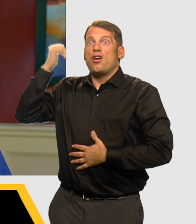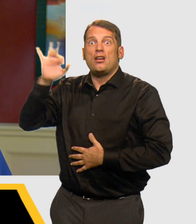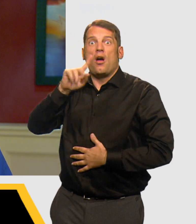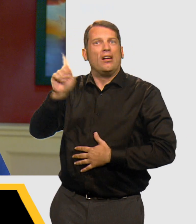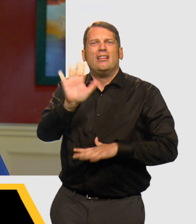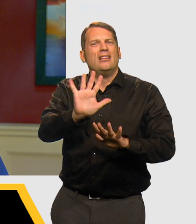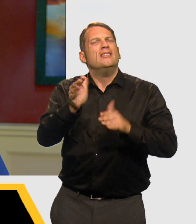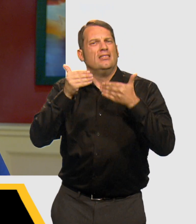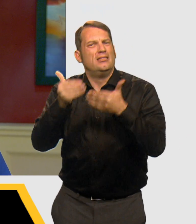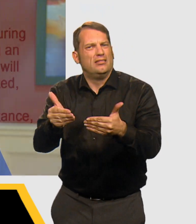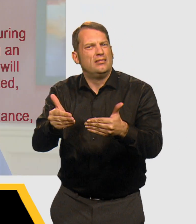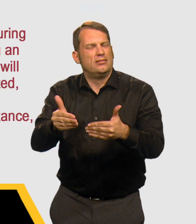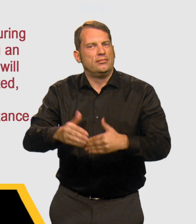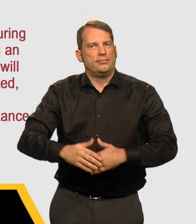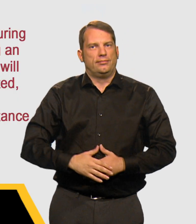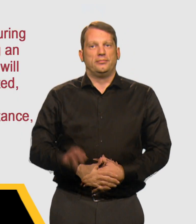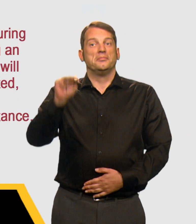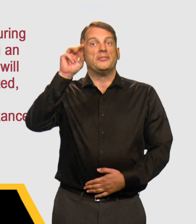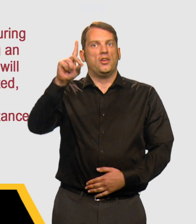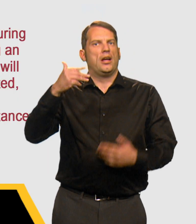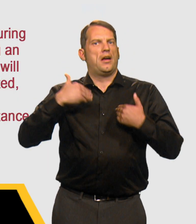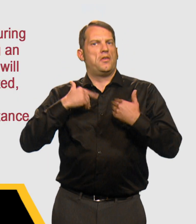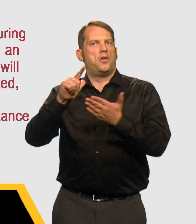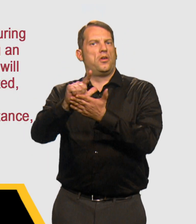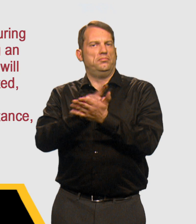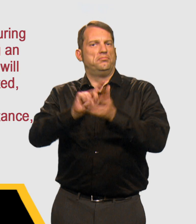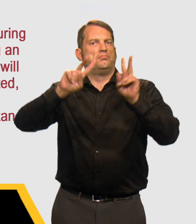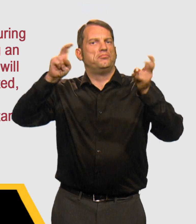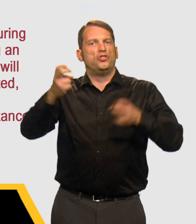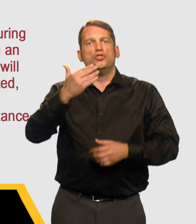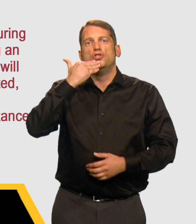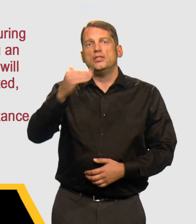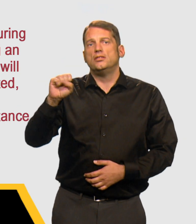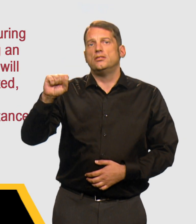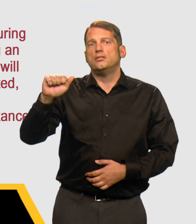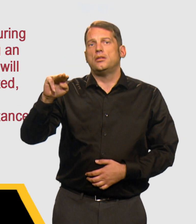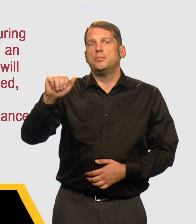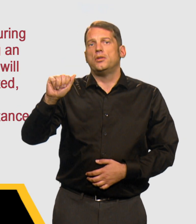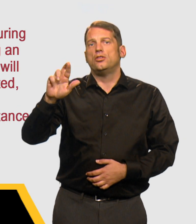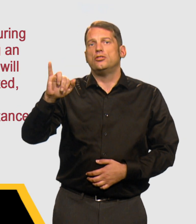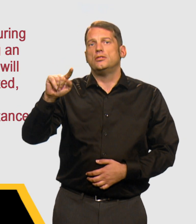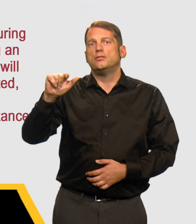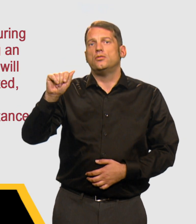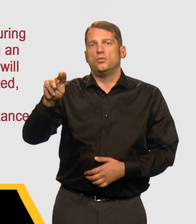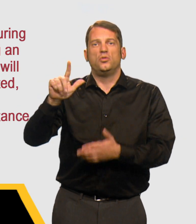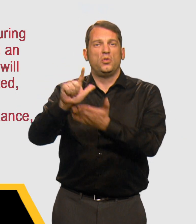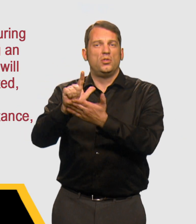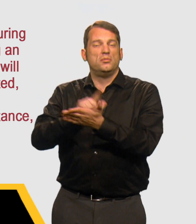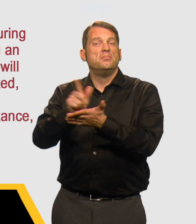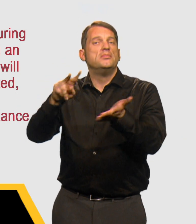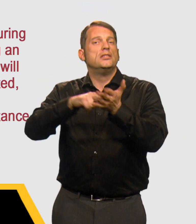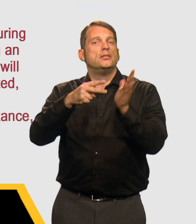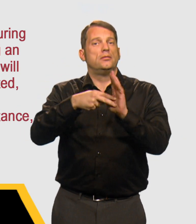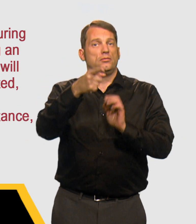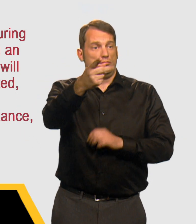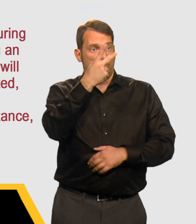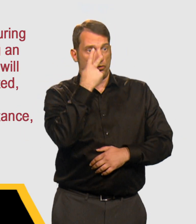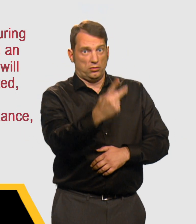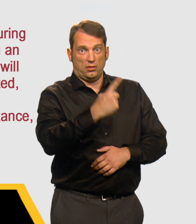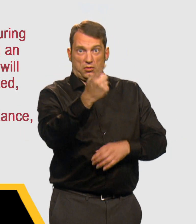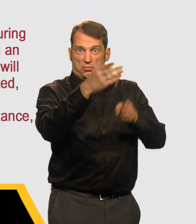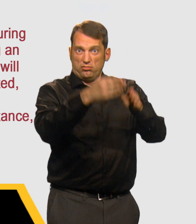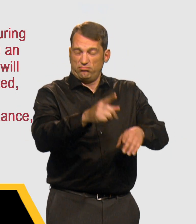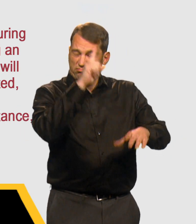witness an overdose. Under Maryland's Good Samaritan law, if someone calls 911 in an effort to help during an